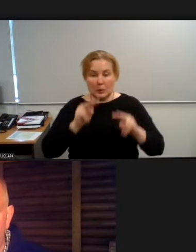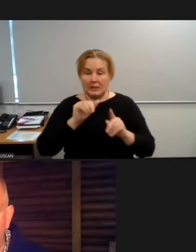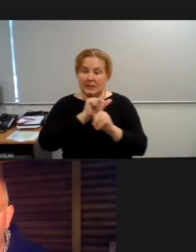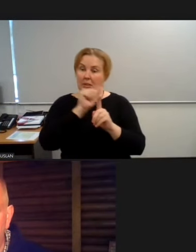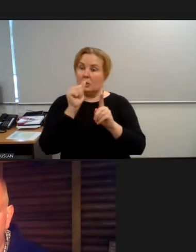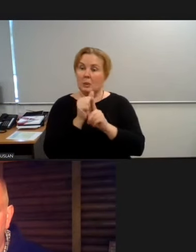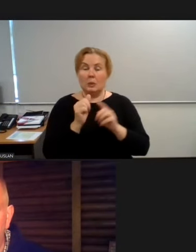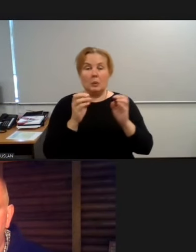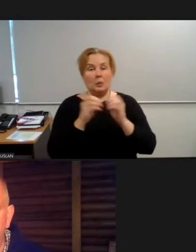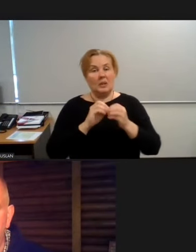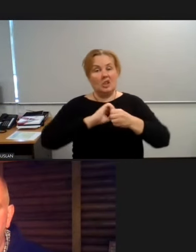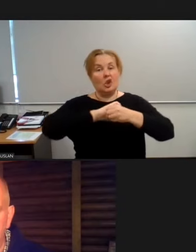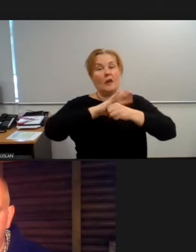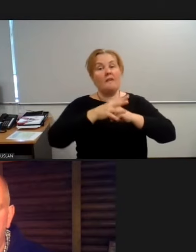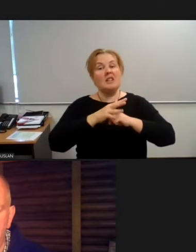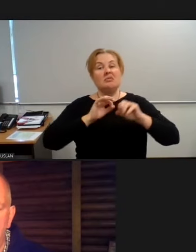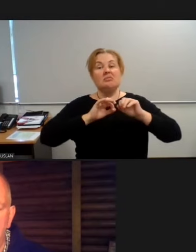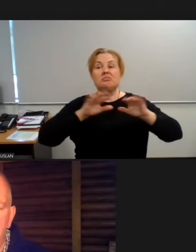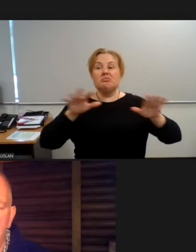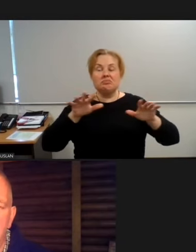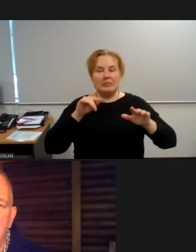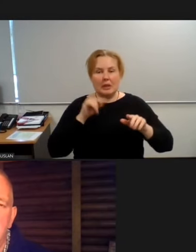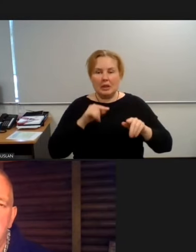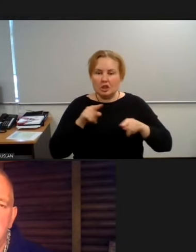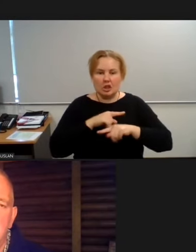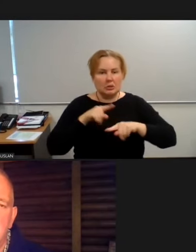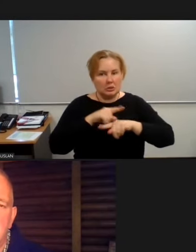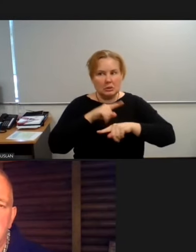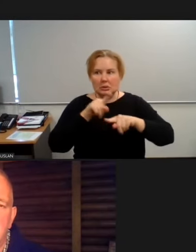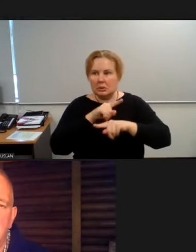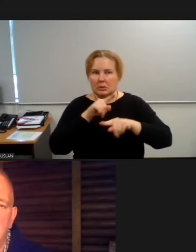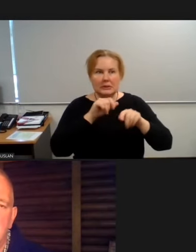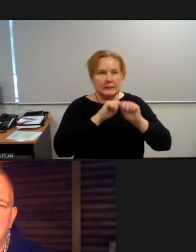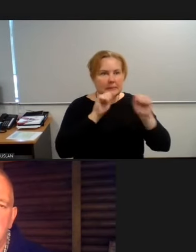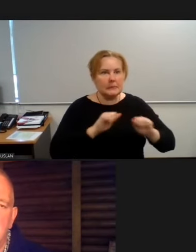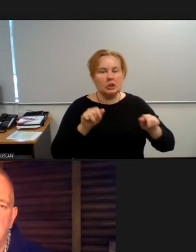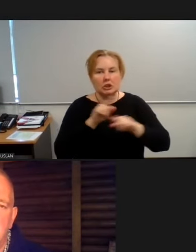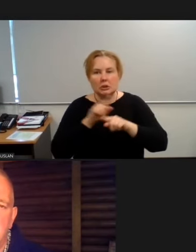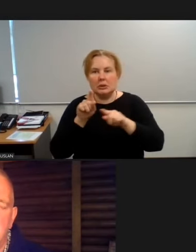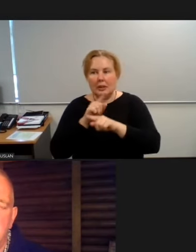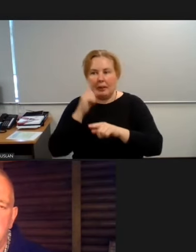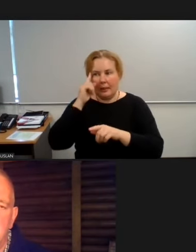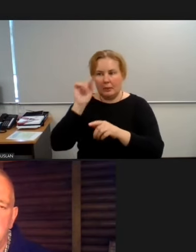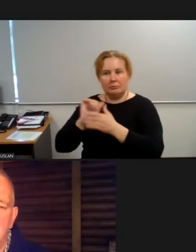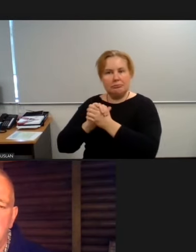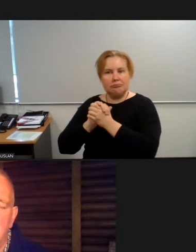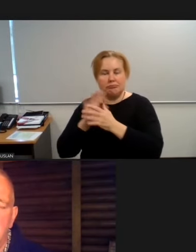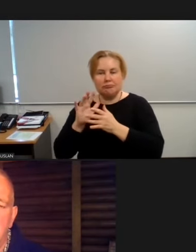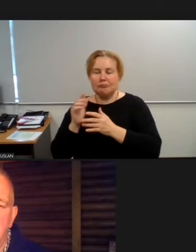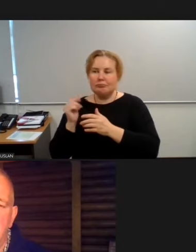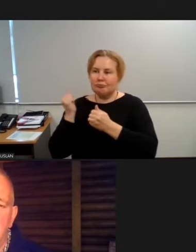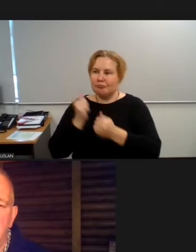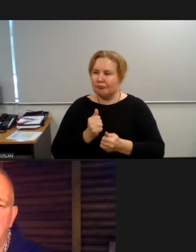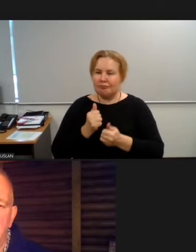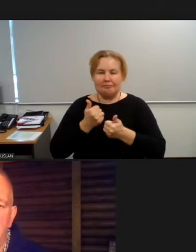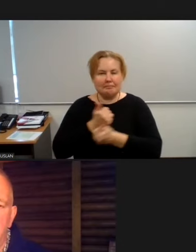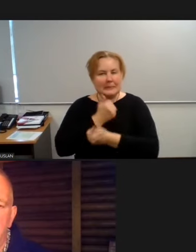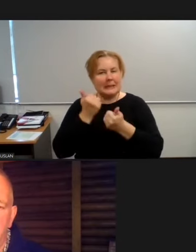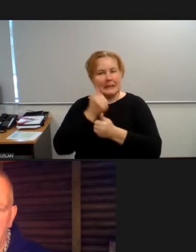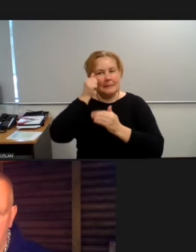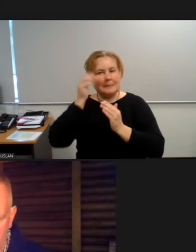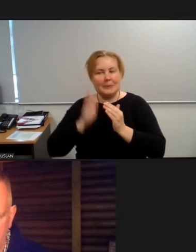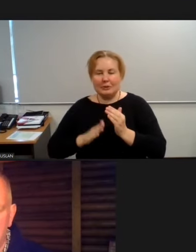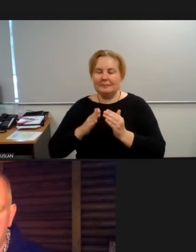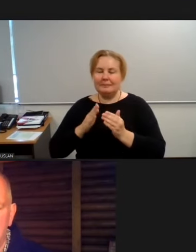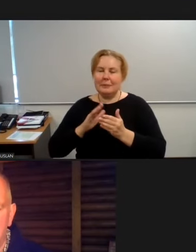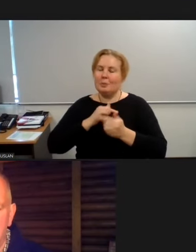will continue to do so for at least a little while. And I think the expertise that you bring and the assistance you've given is very much appreciated. So thank you very much